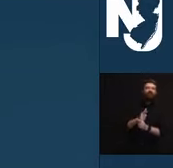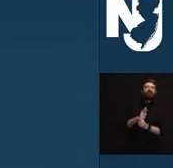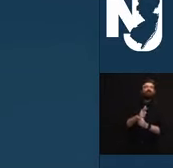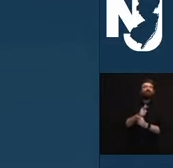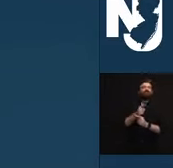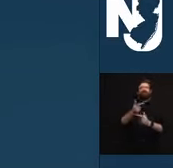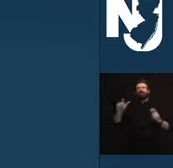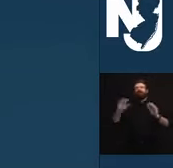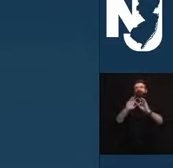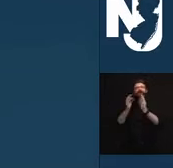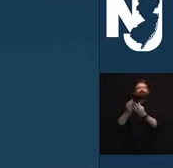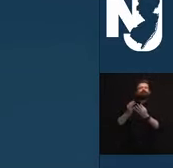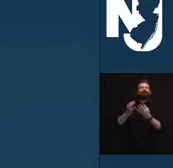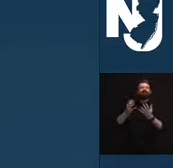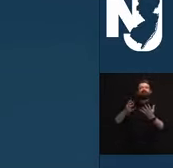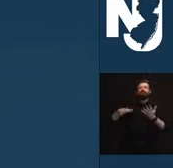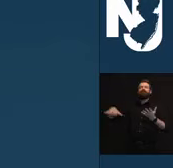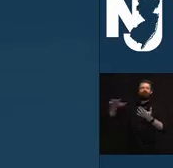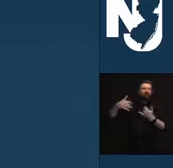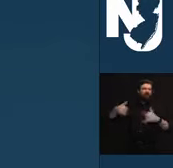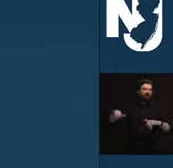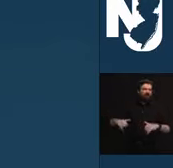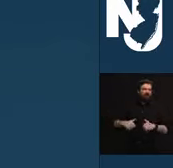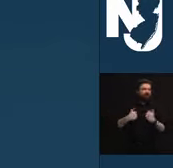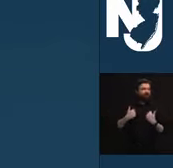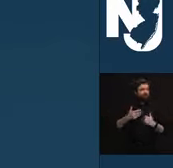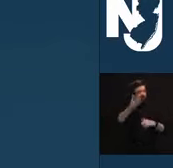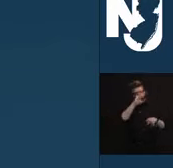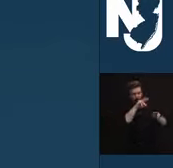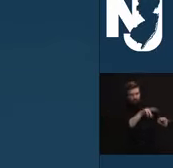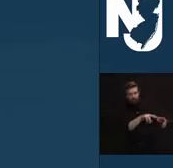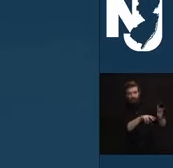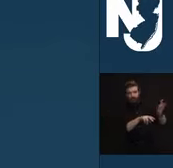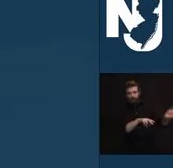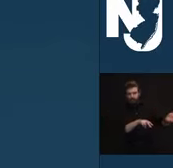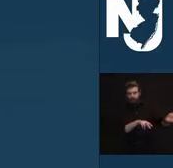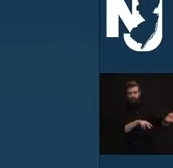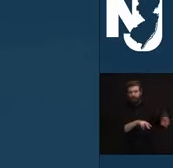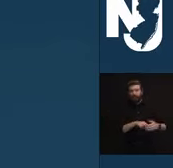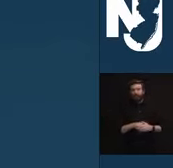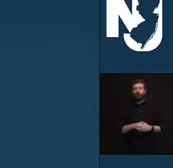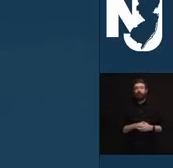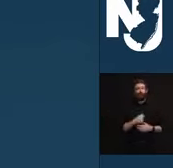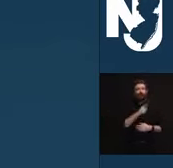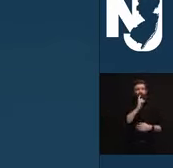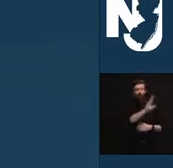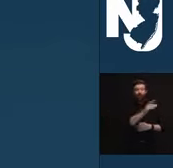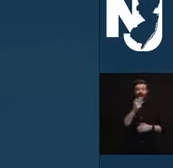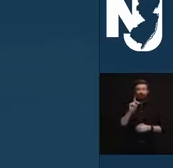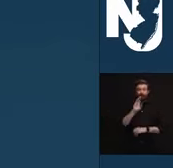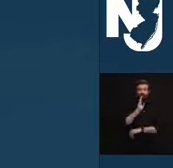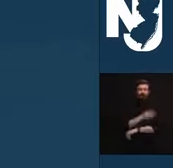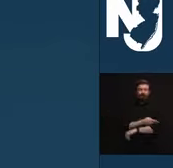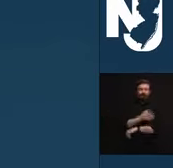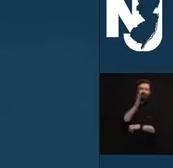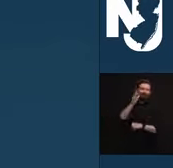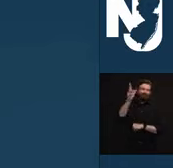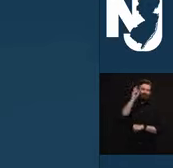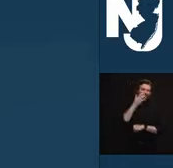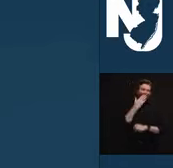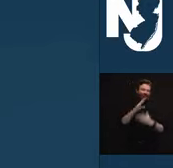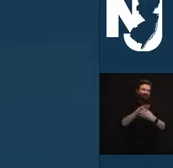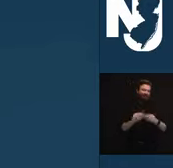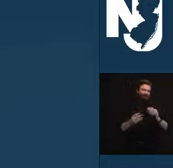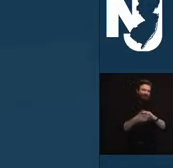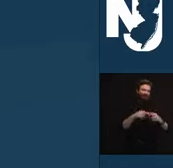you, Mark, and watch over you, and I'm sure your granddaughter will hear wonderful, extraordinary, loving stories about